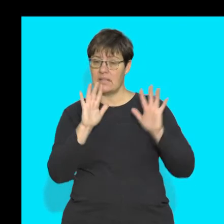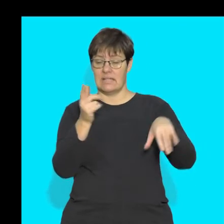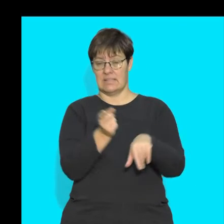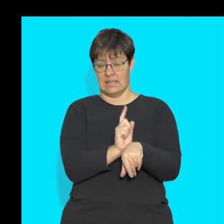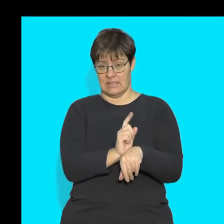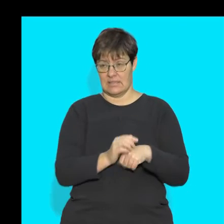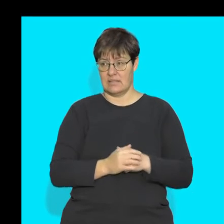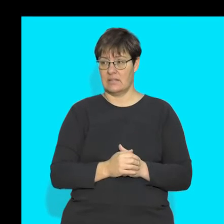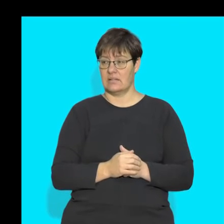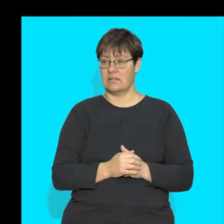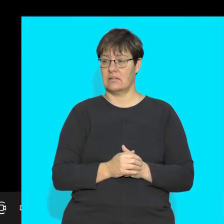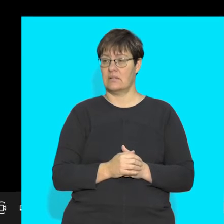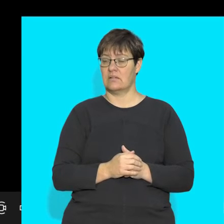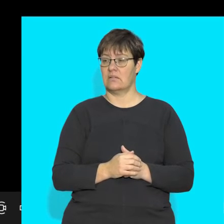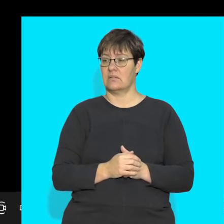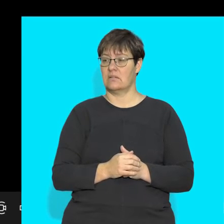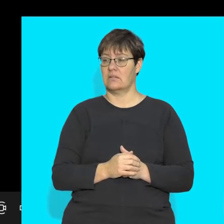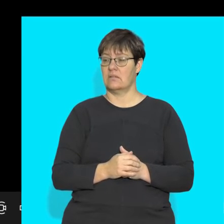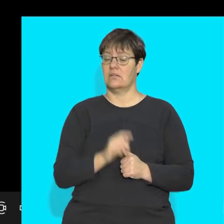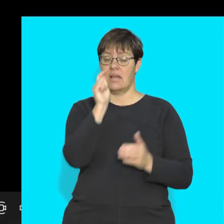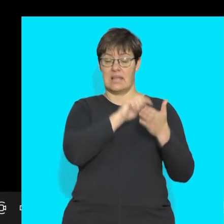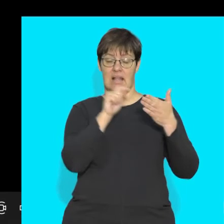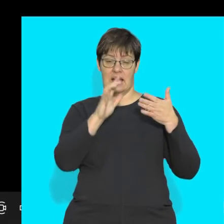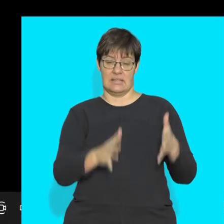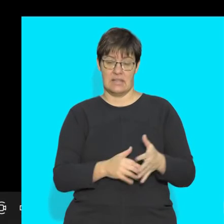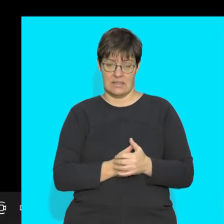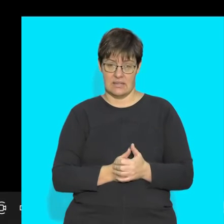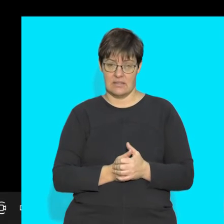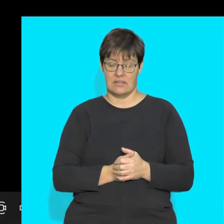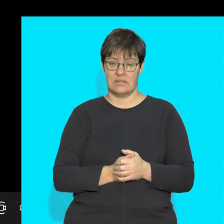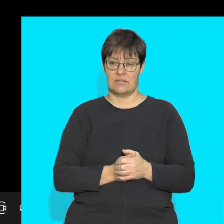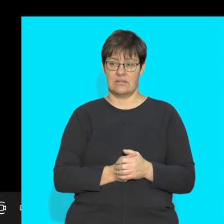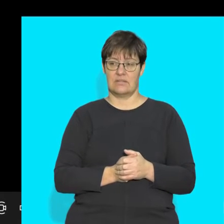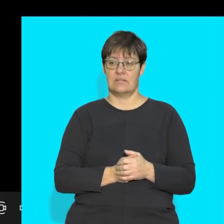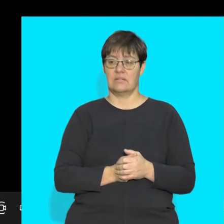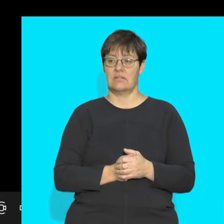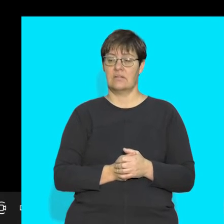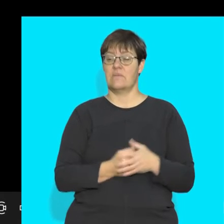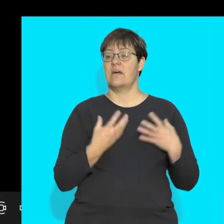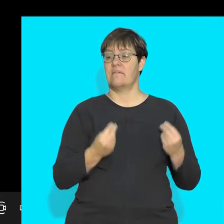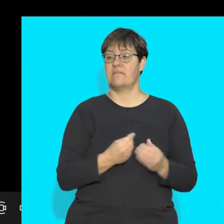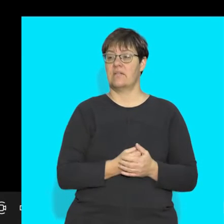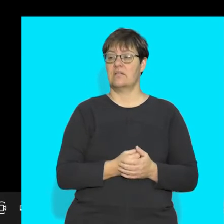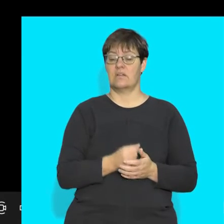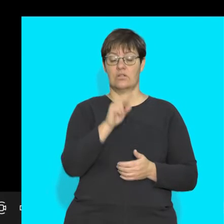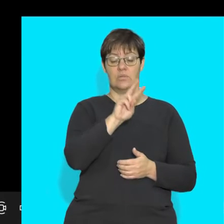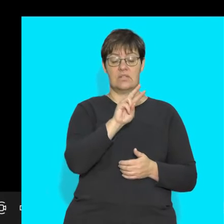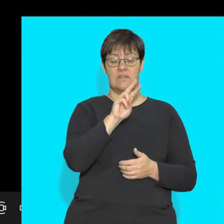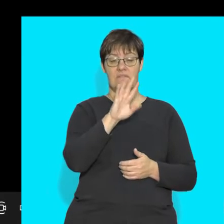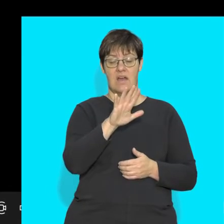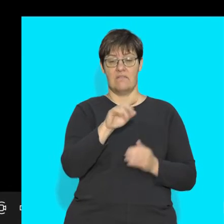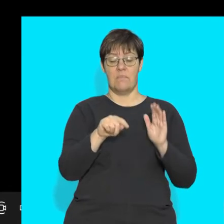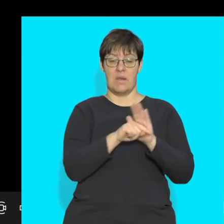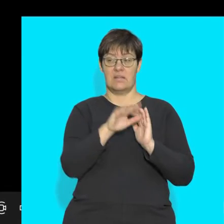seconds. Let's use our calculators. So we've got 25